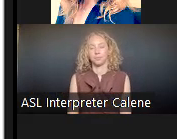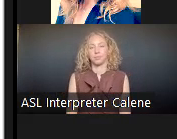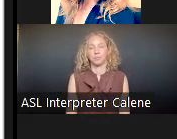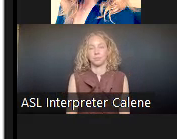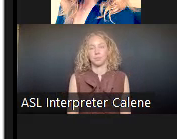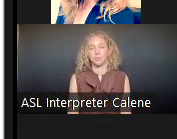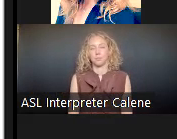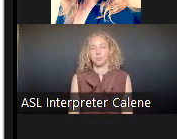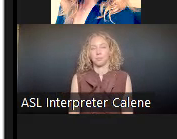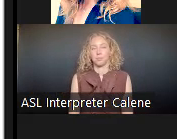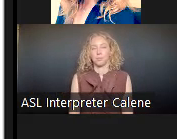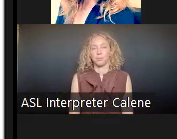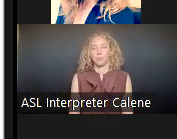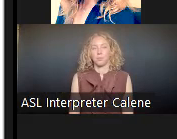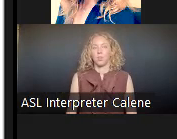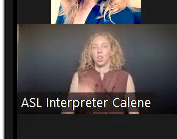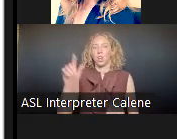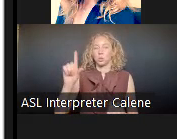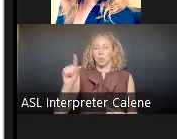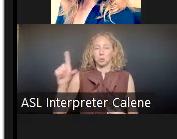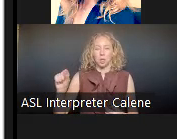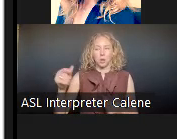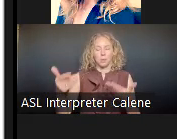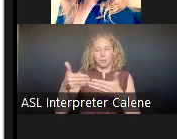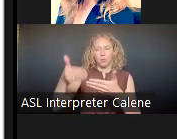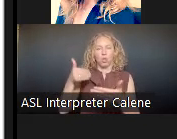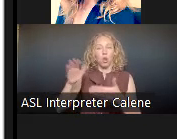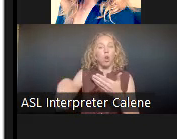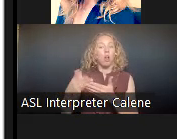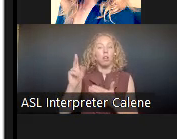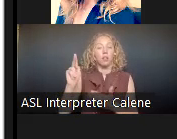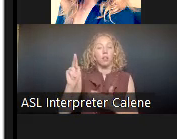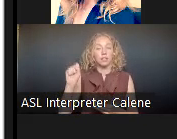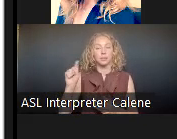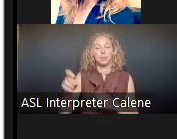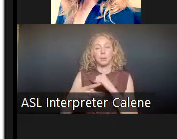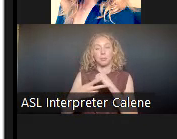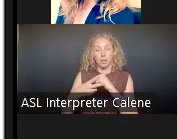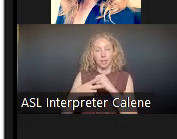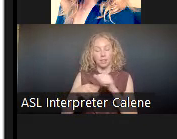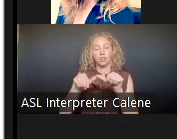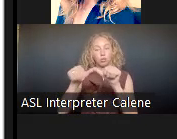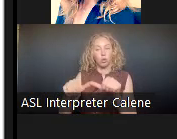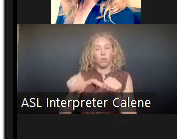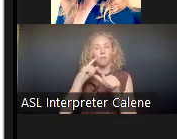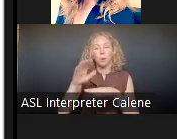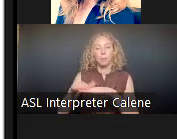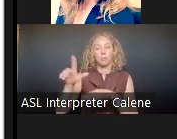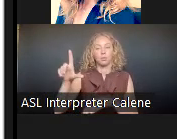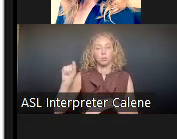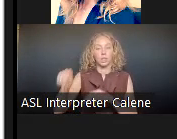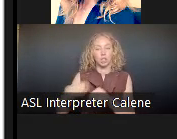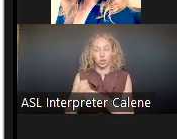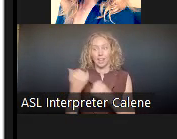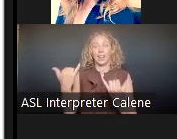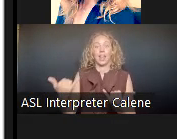2020 or earlier, all kits had to be maintained and stored for a minimum of 20 years. That has since been increased